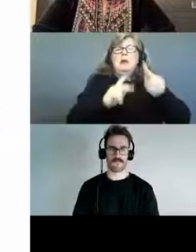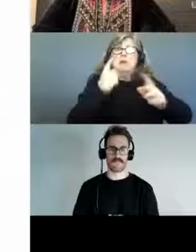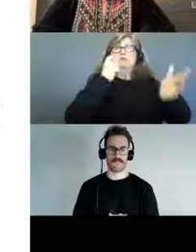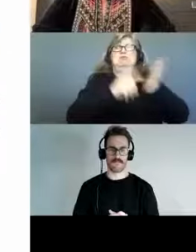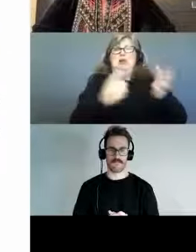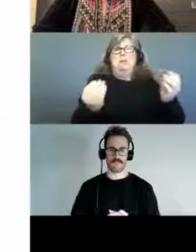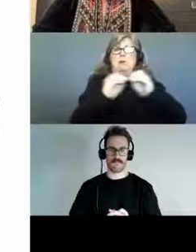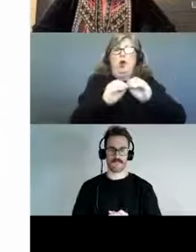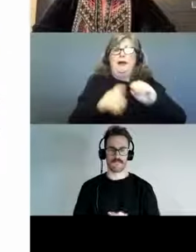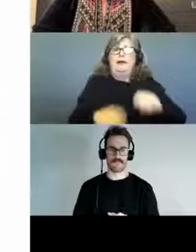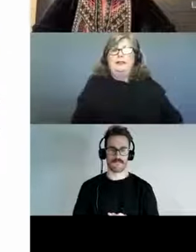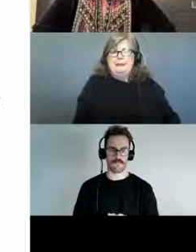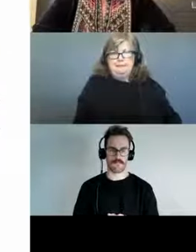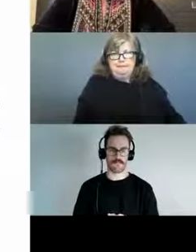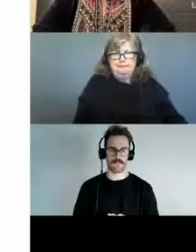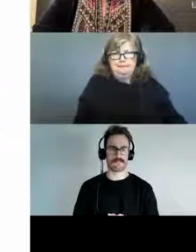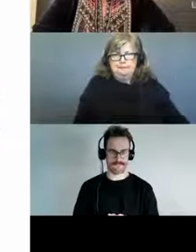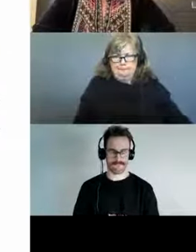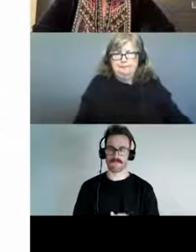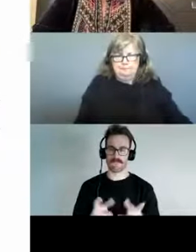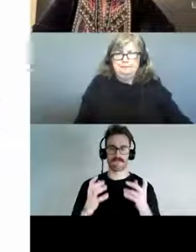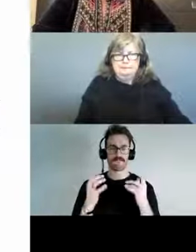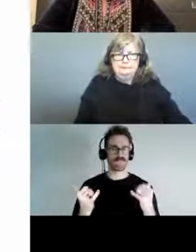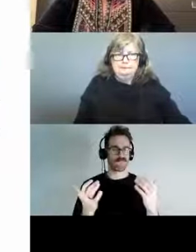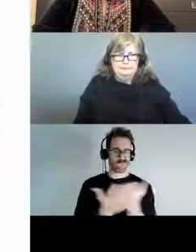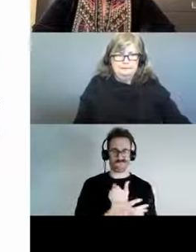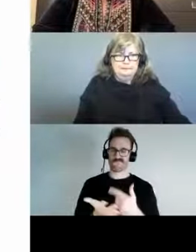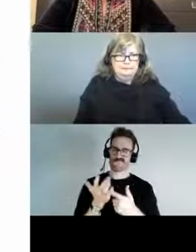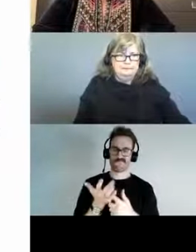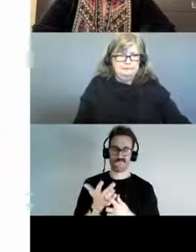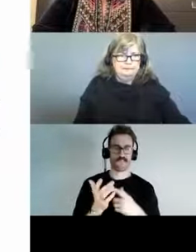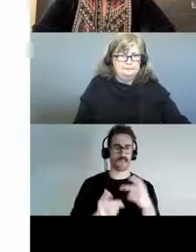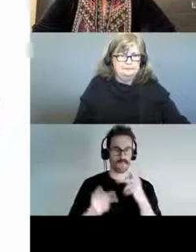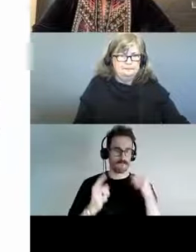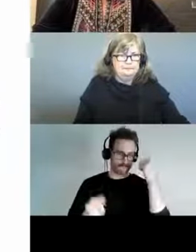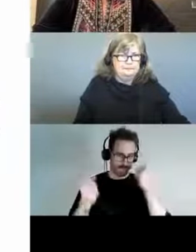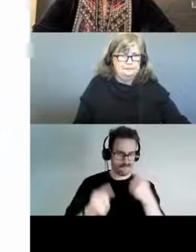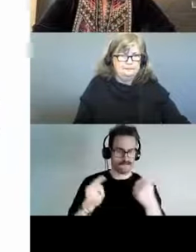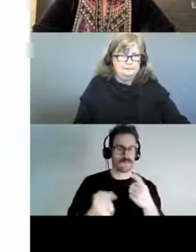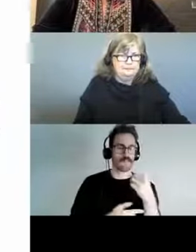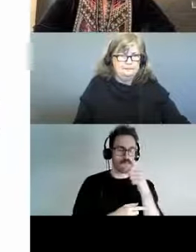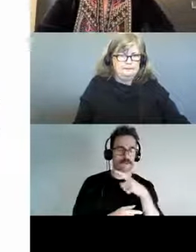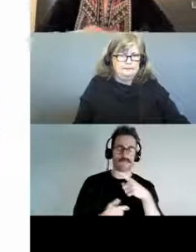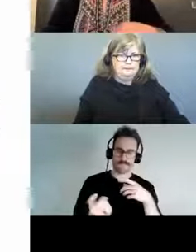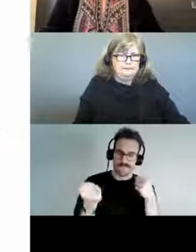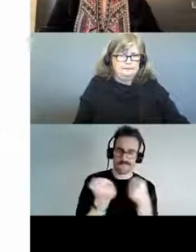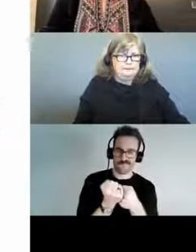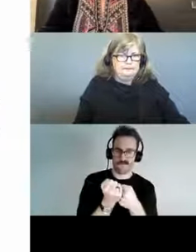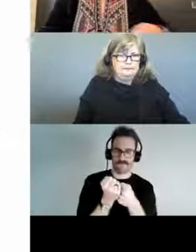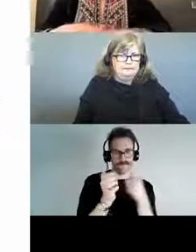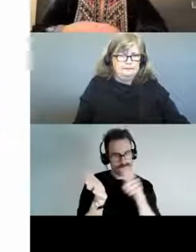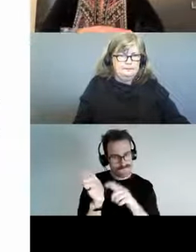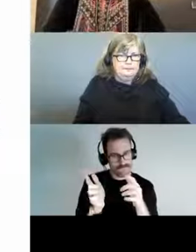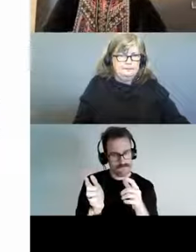So I want to take a moment to tell you the arguments against the convention. So if you want to come on side with us, you'll have them at the ready and can